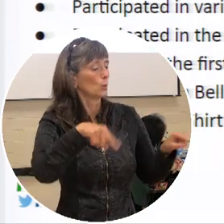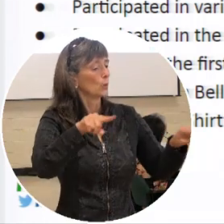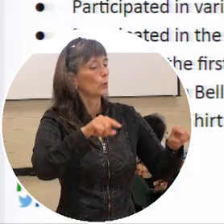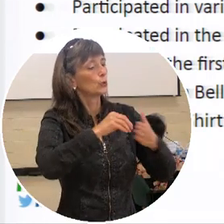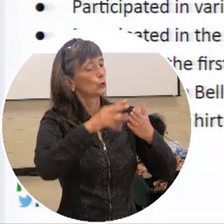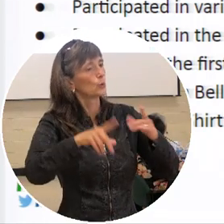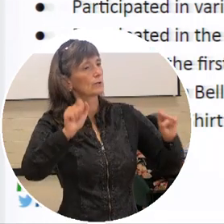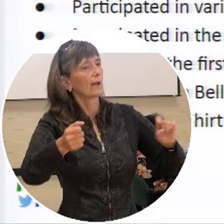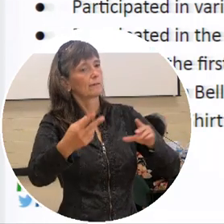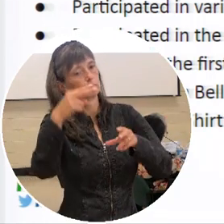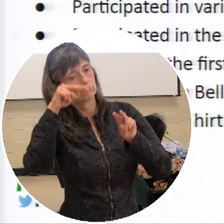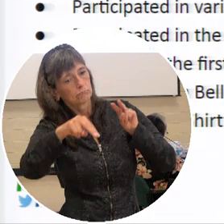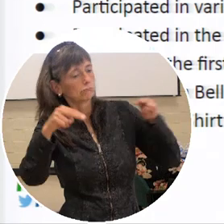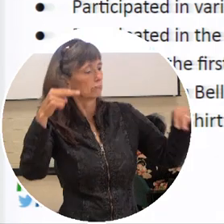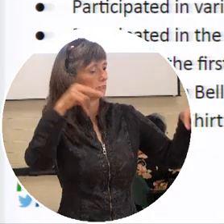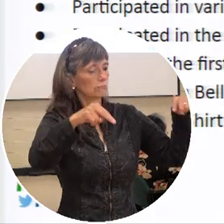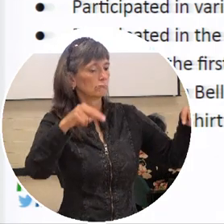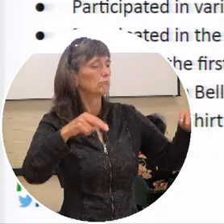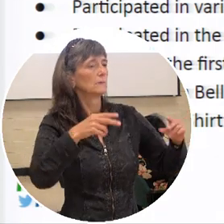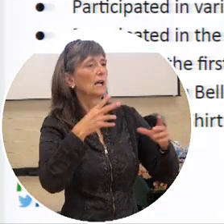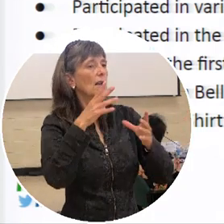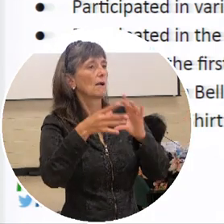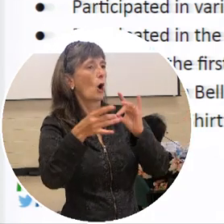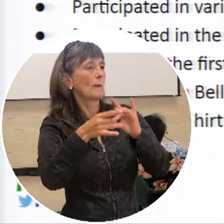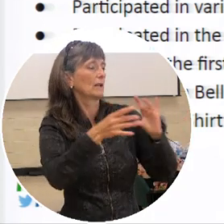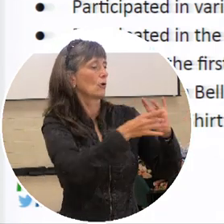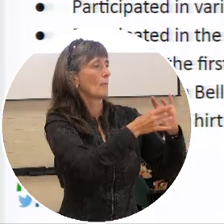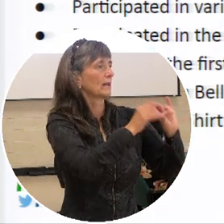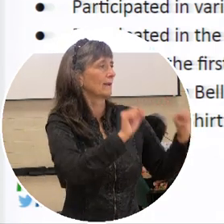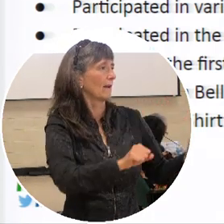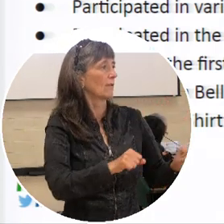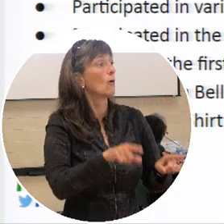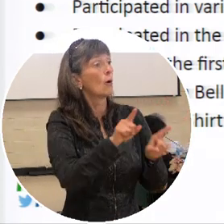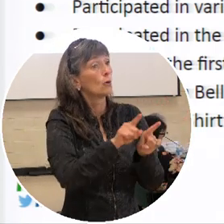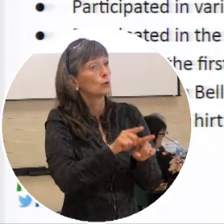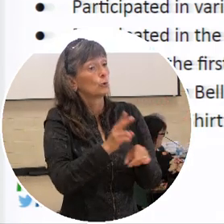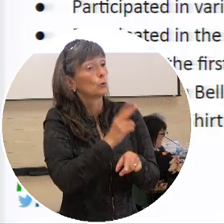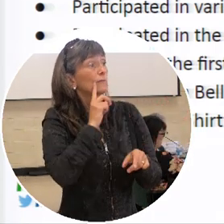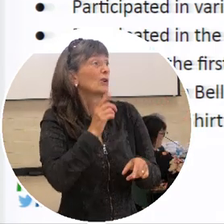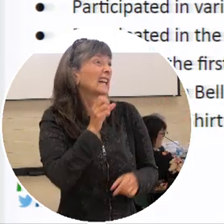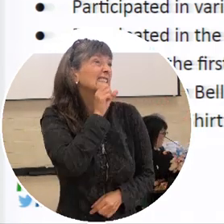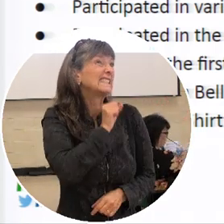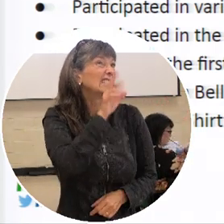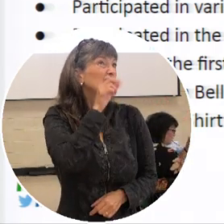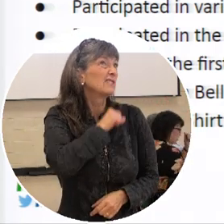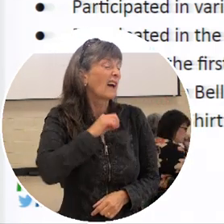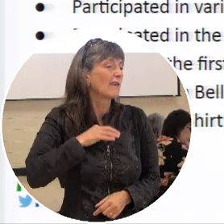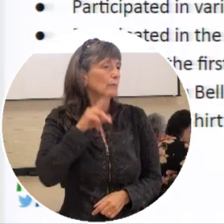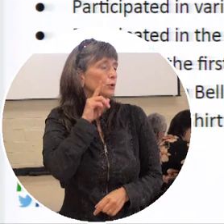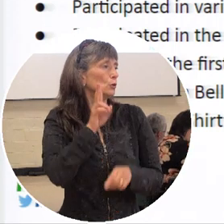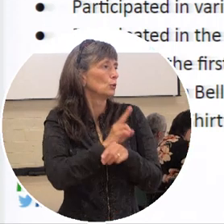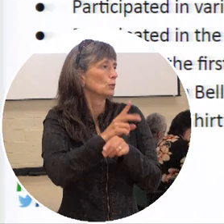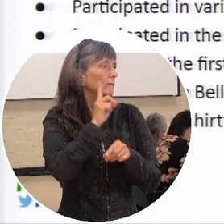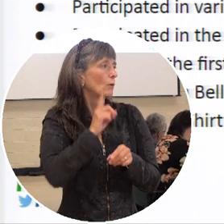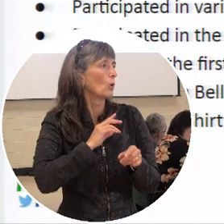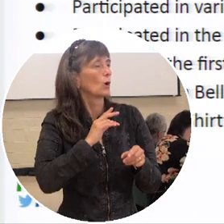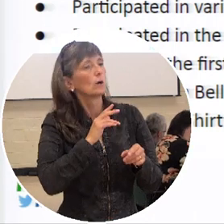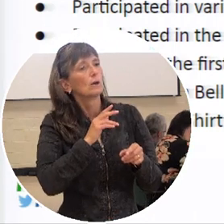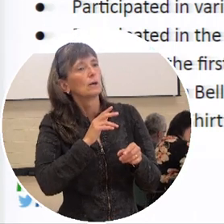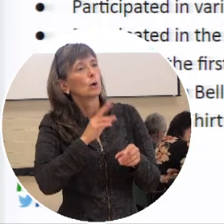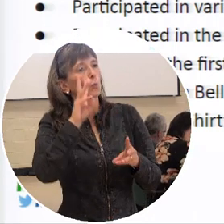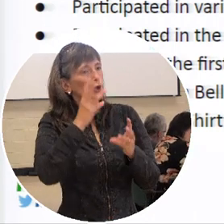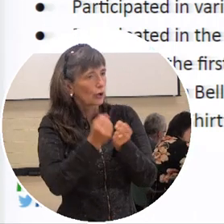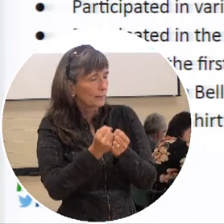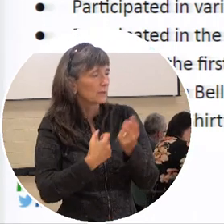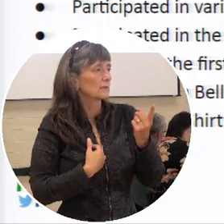procedure. And we've used it as a professional learning tool for groups like senior staff. We used it for all of our principals this year to